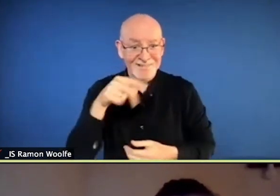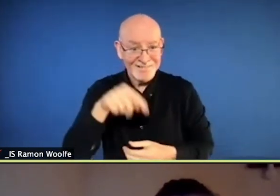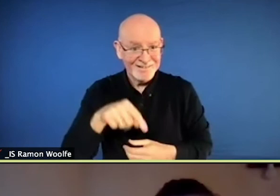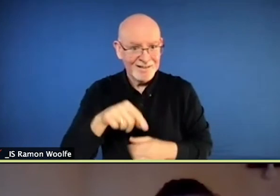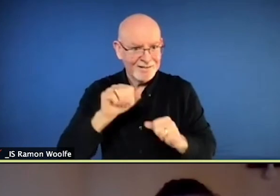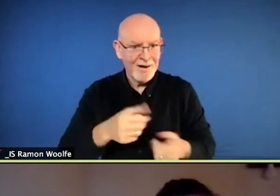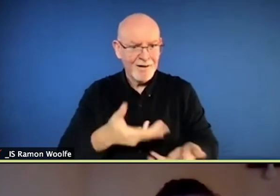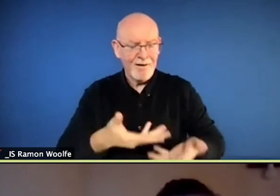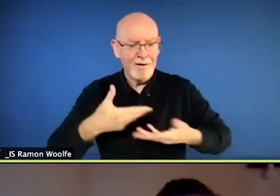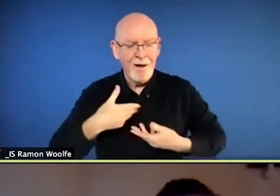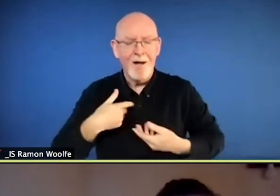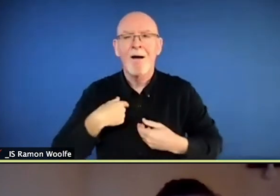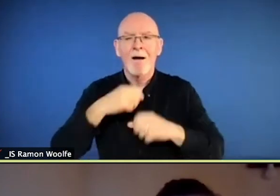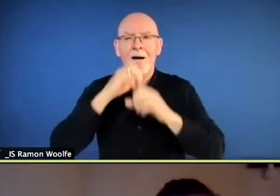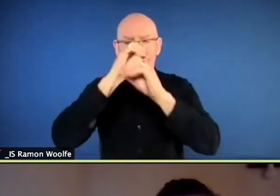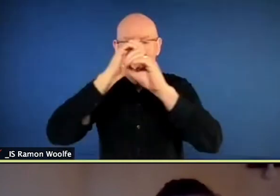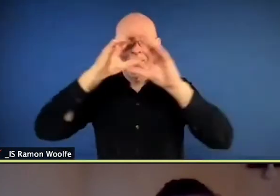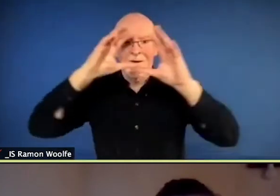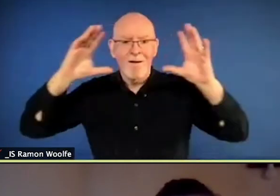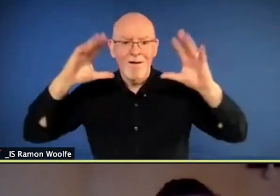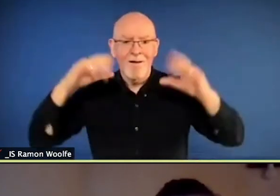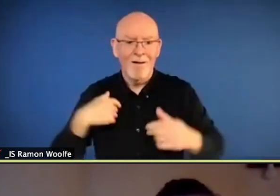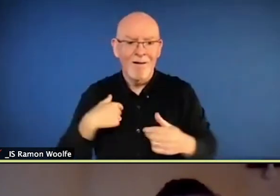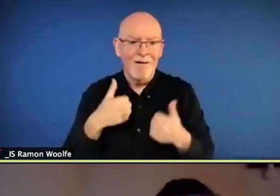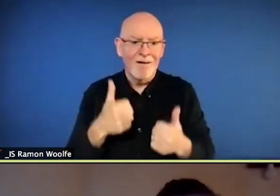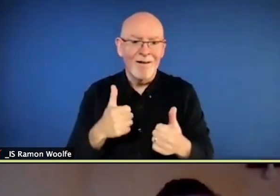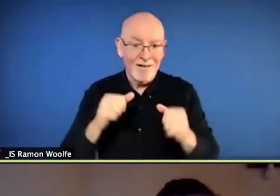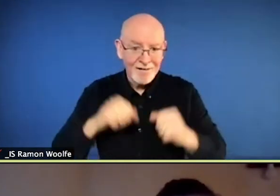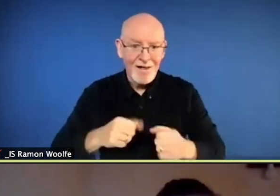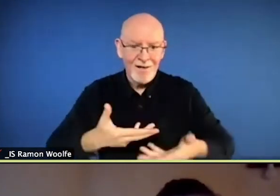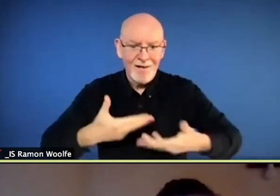think more and also be part of the solution, because the